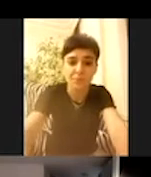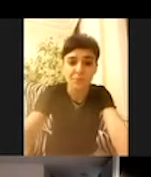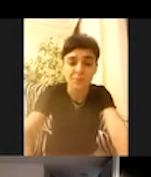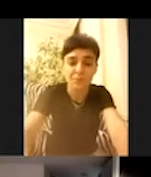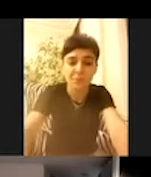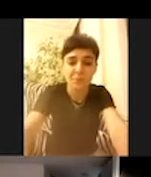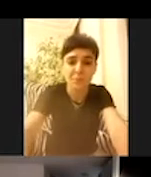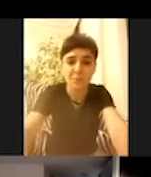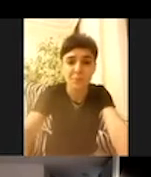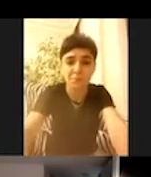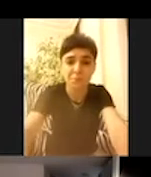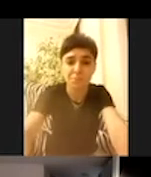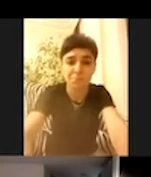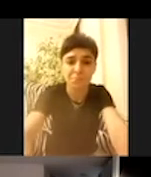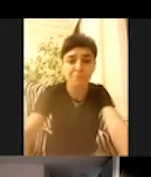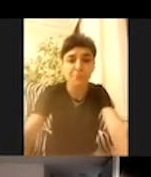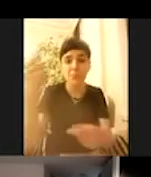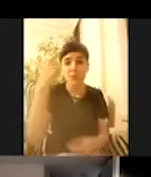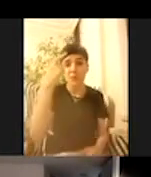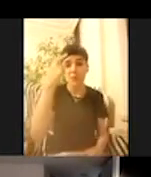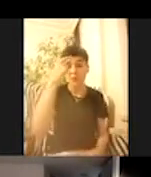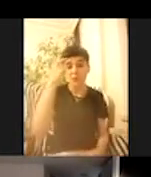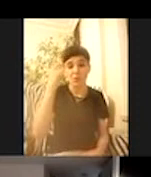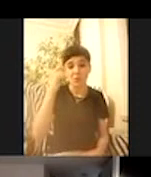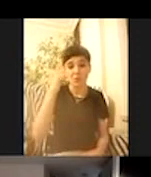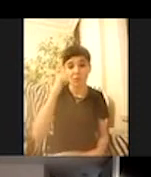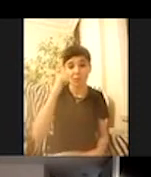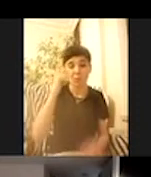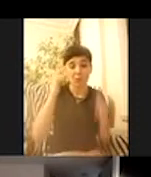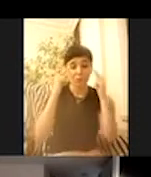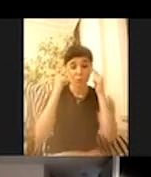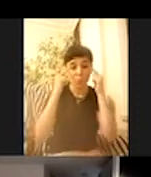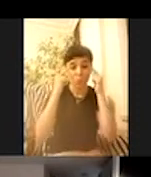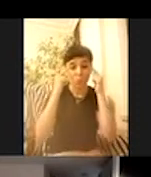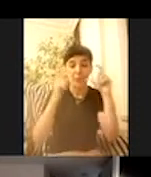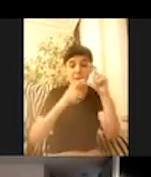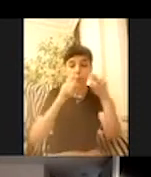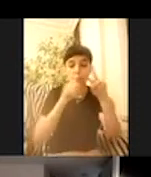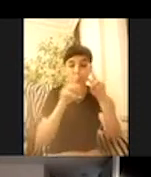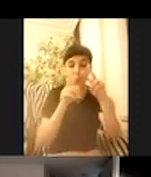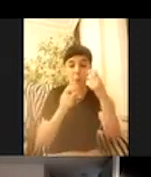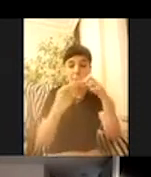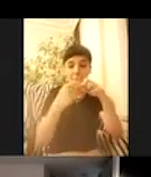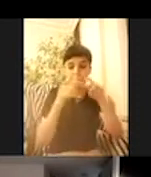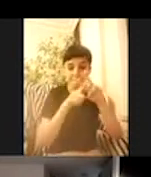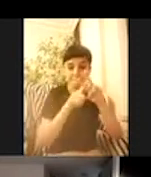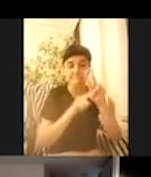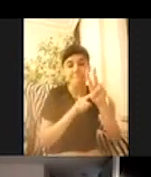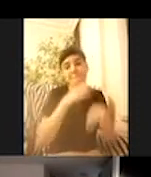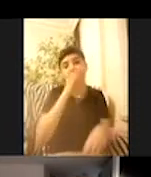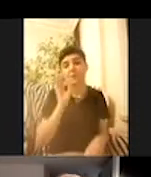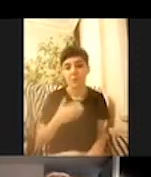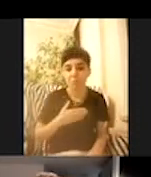you're holding your hand also. Is that particularly? Yeah, because of the sign, because on my face,